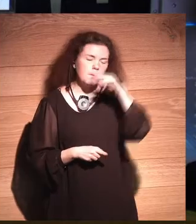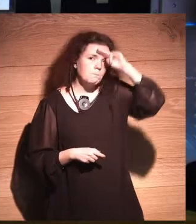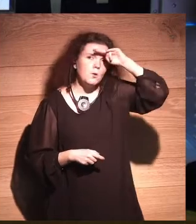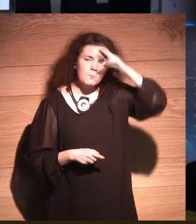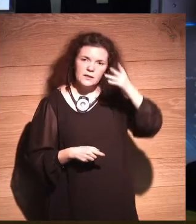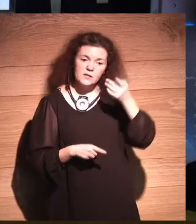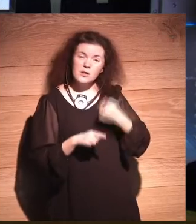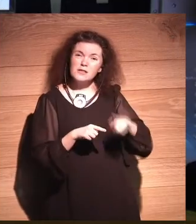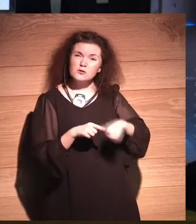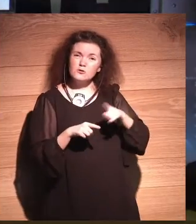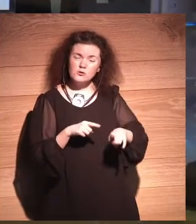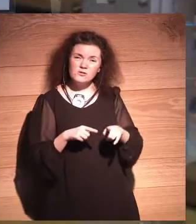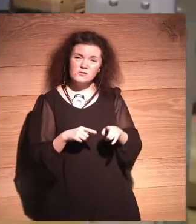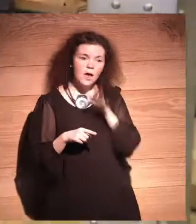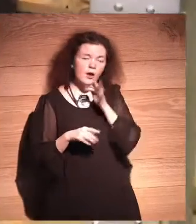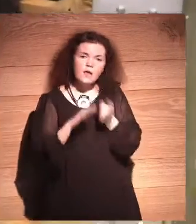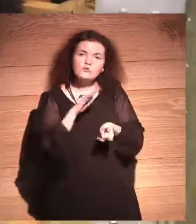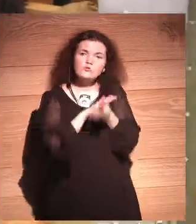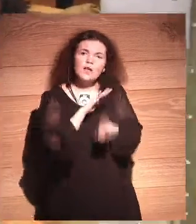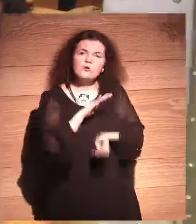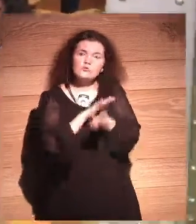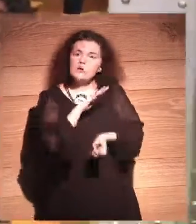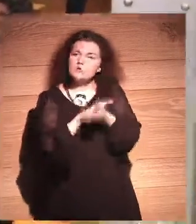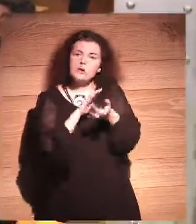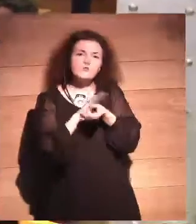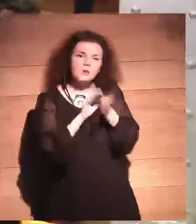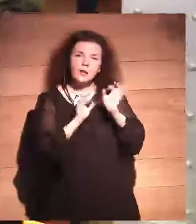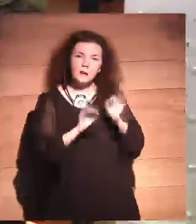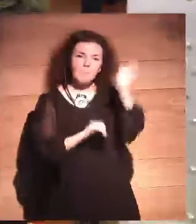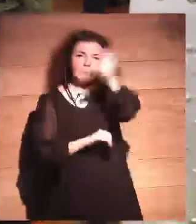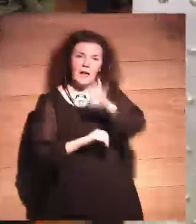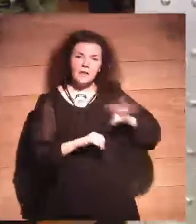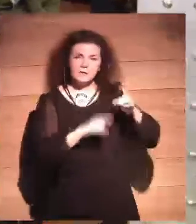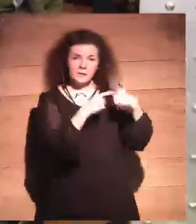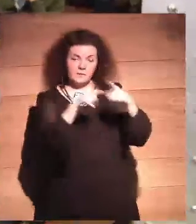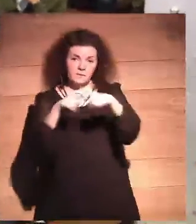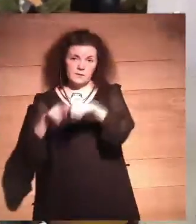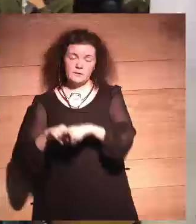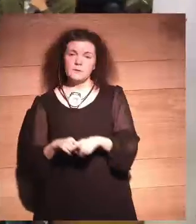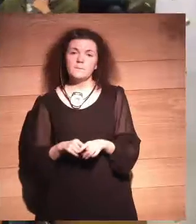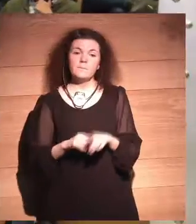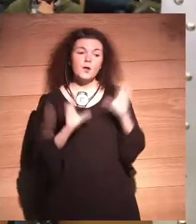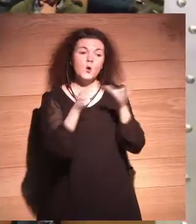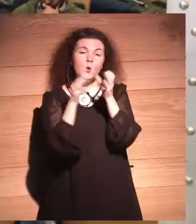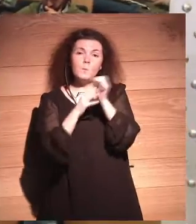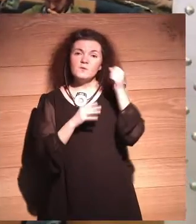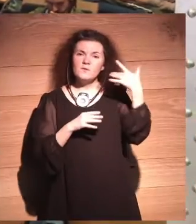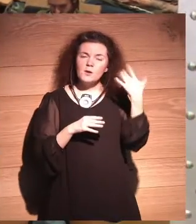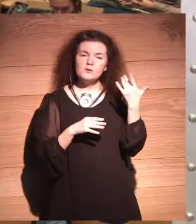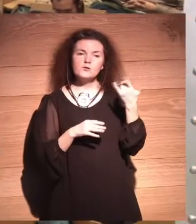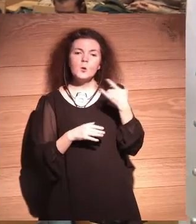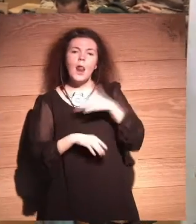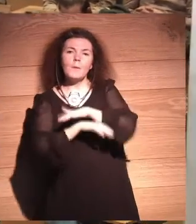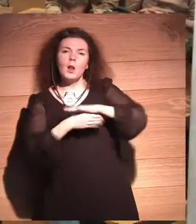of flow into one another. The emergence of populism, the lack of ability of government to solve problems effectively,